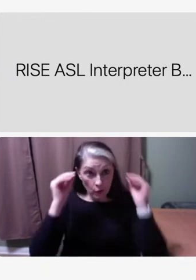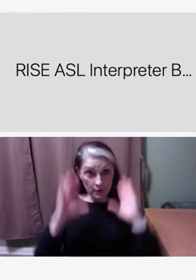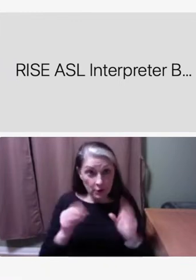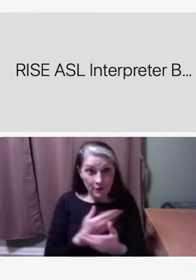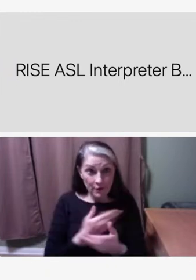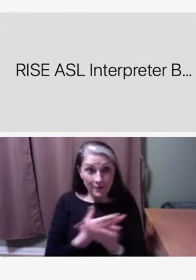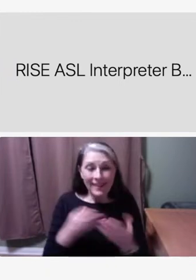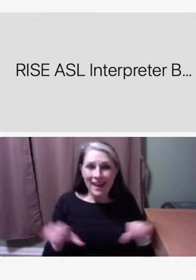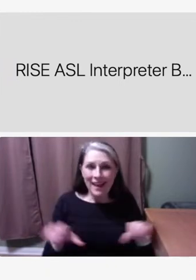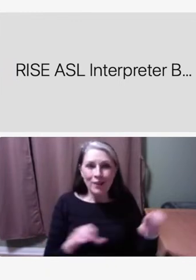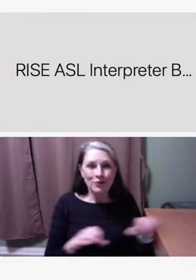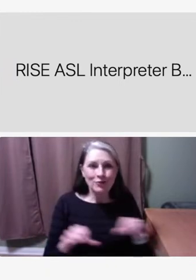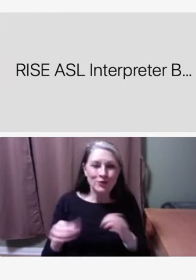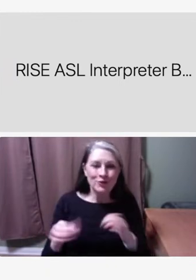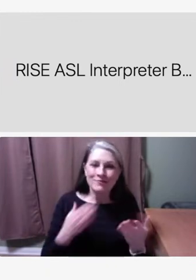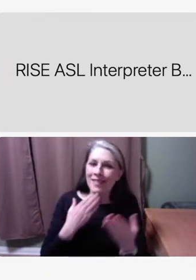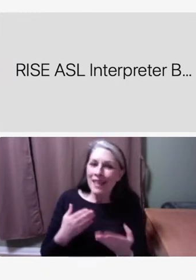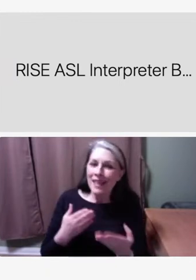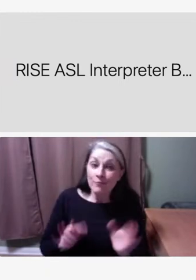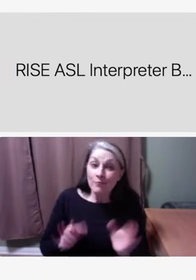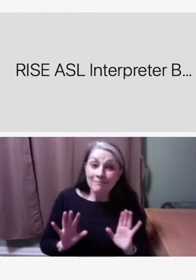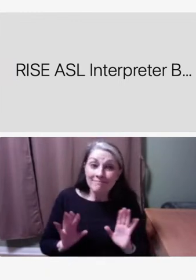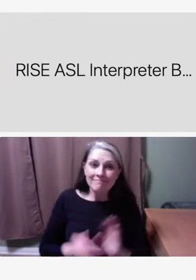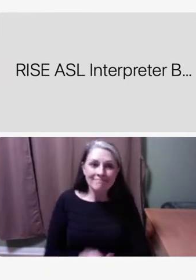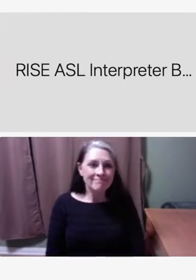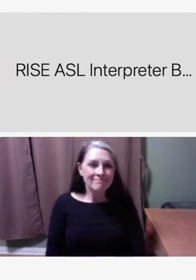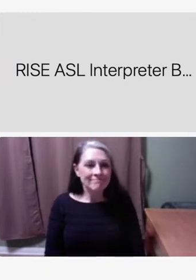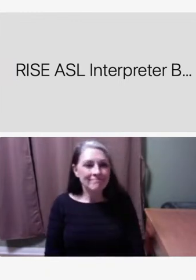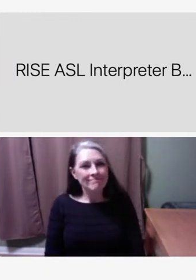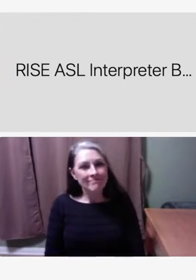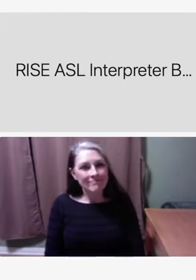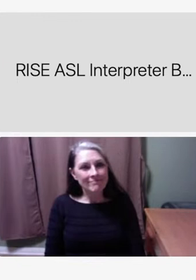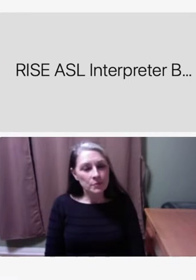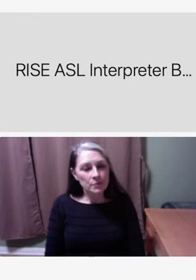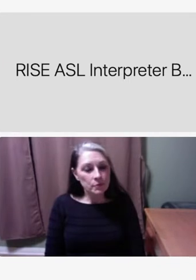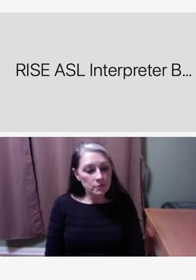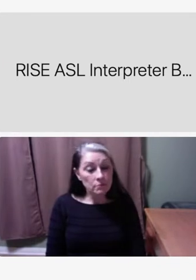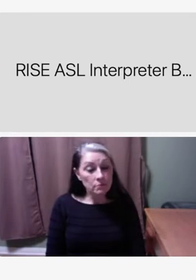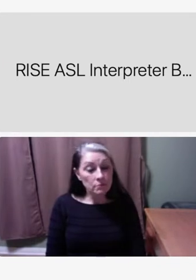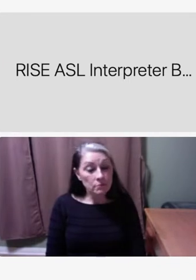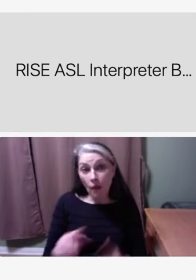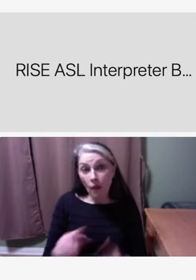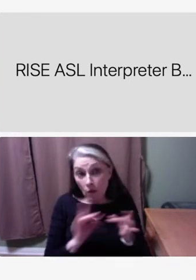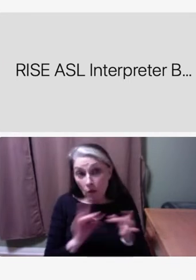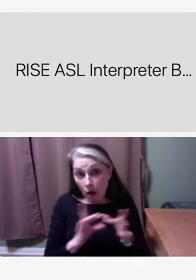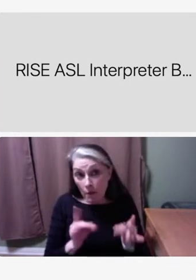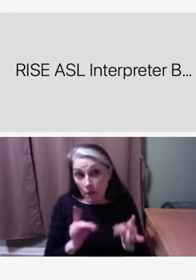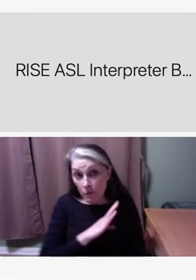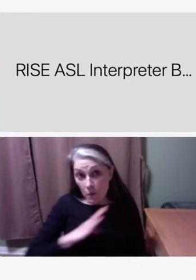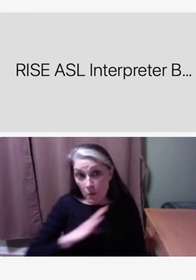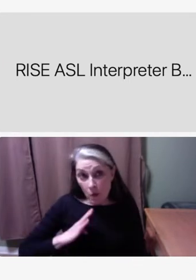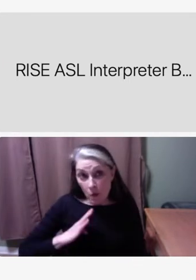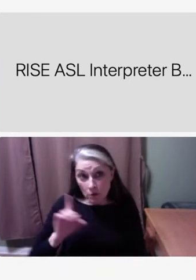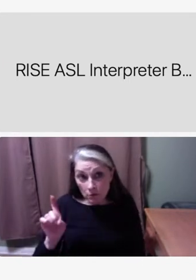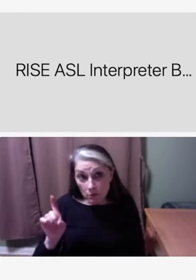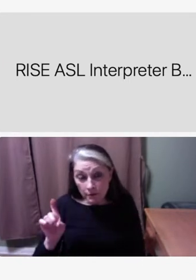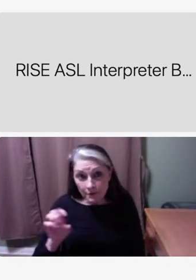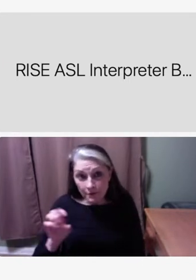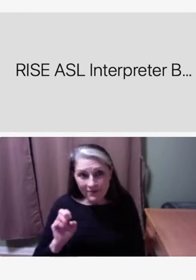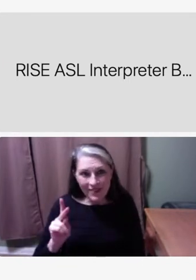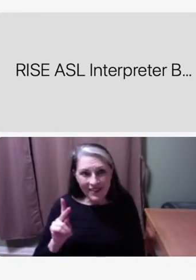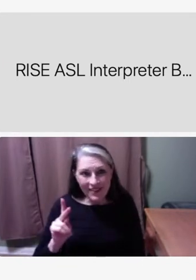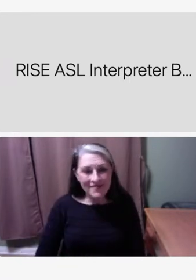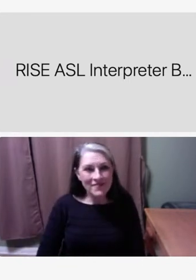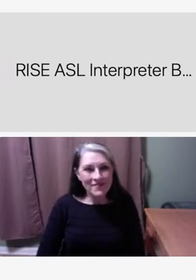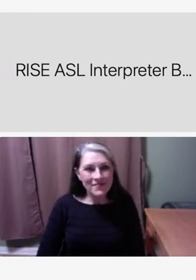you. Thank you, Mrs. Flores. Any other comments? Okay. Would you like to come up and we'd like to shake your